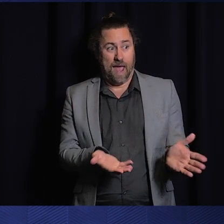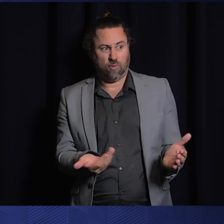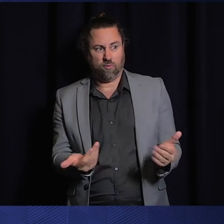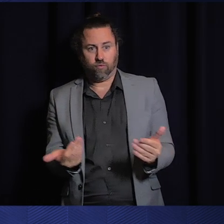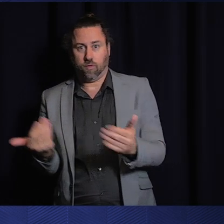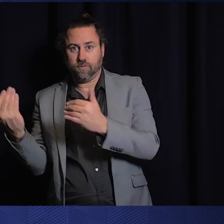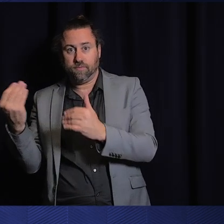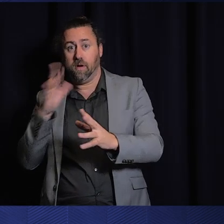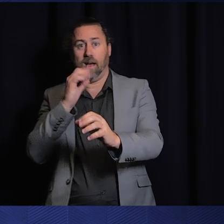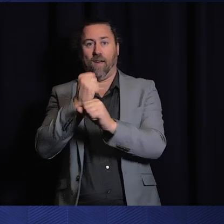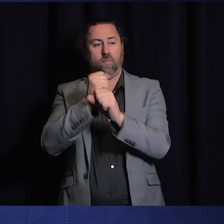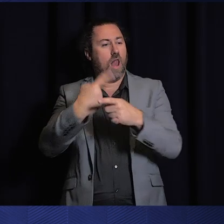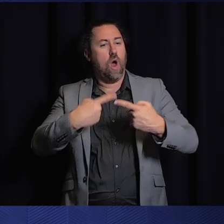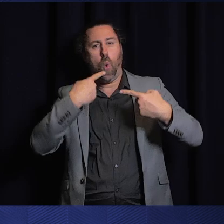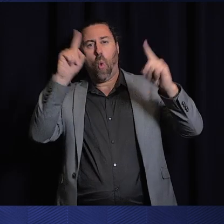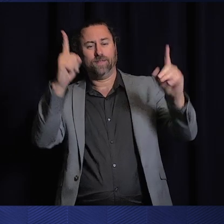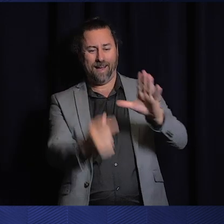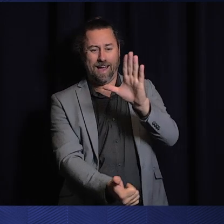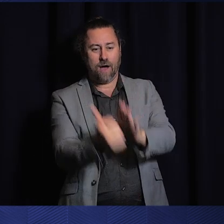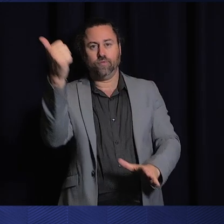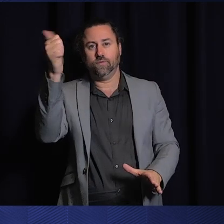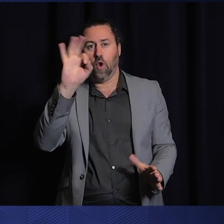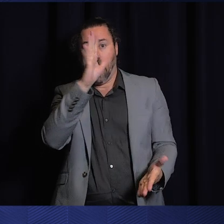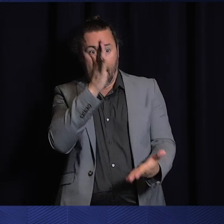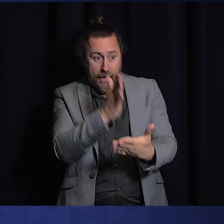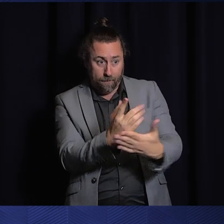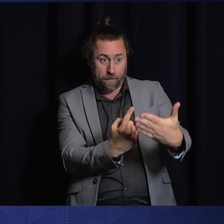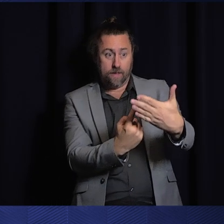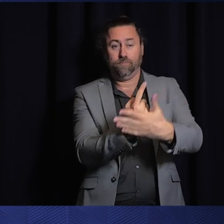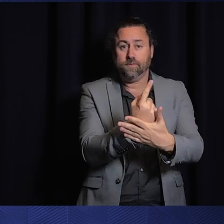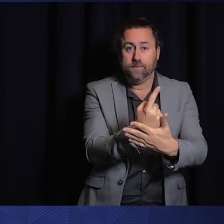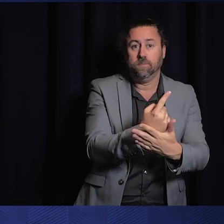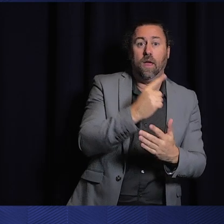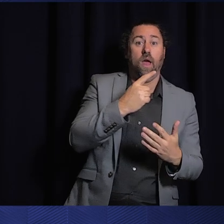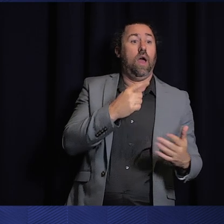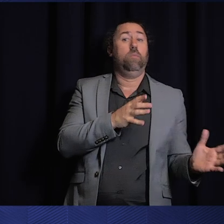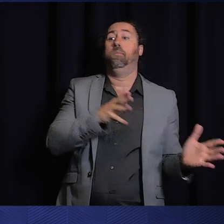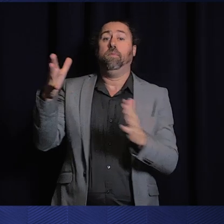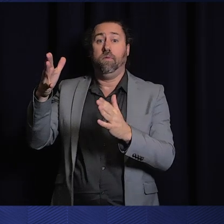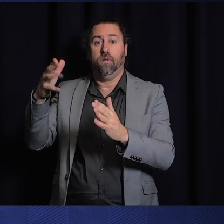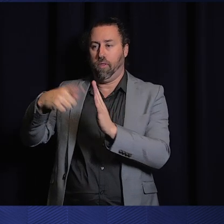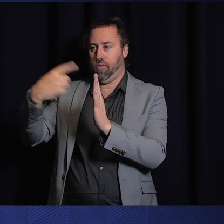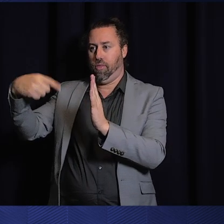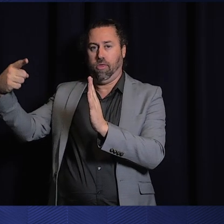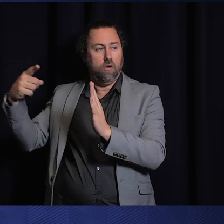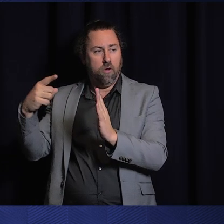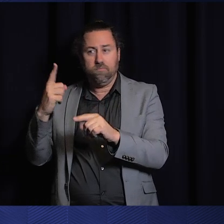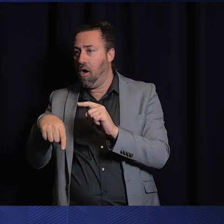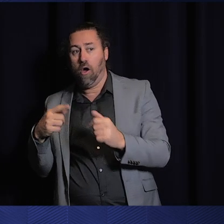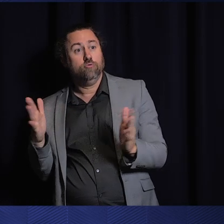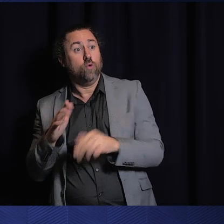can be government-led, they do not necessarily link to protracted displacement. But some of these displacements